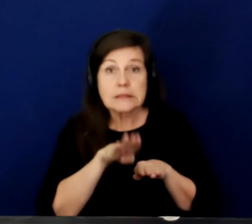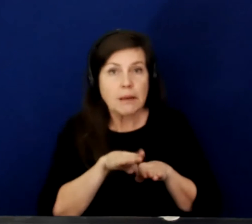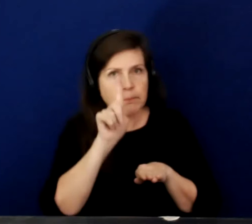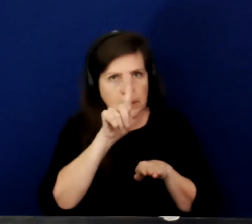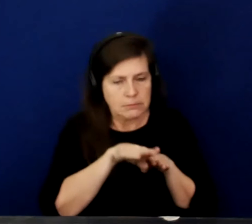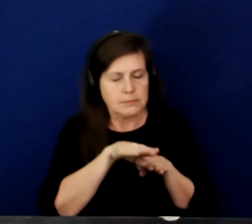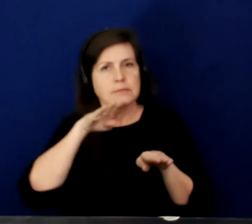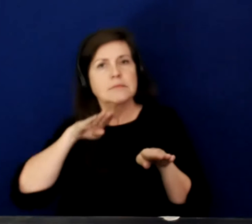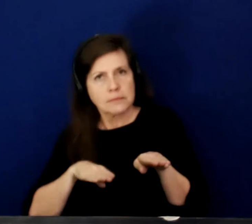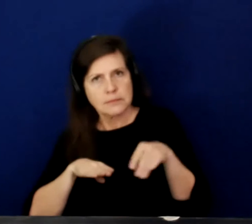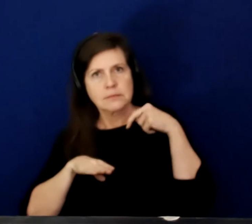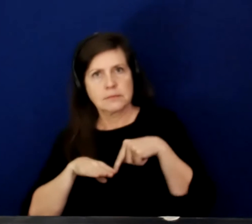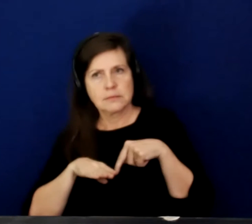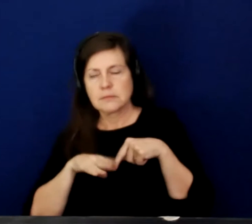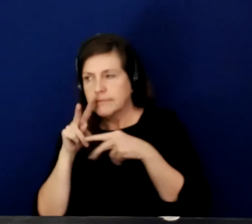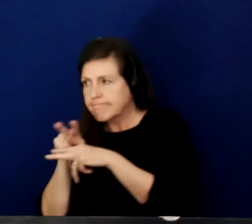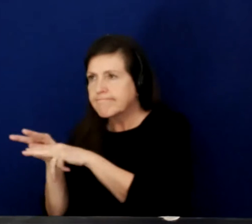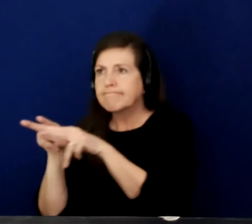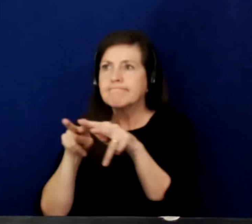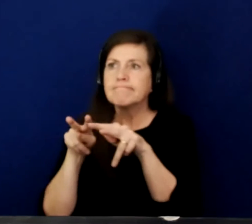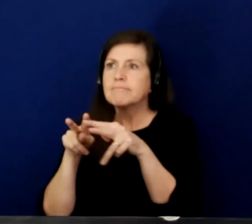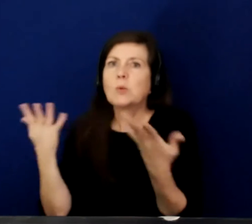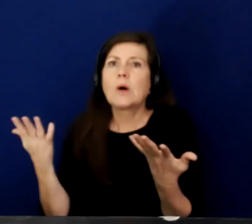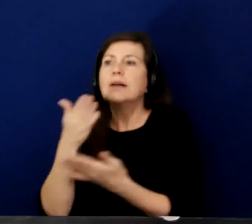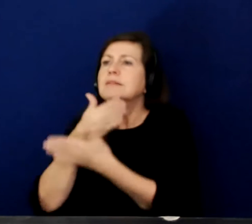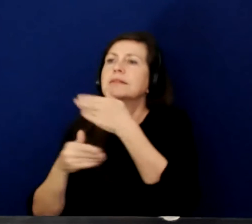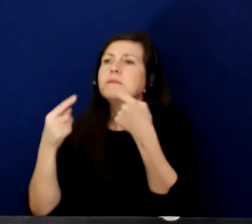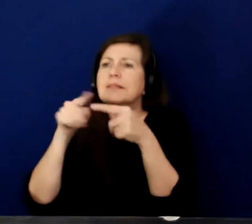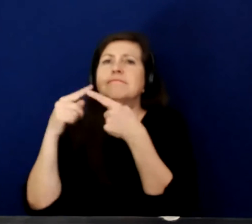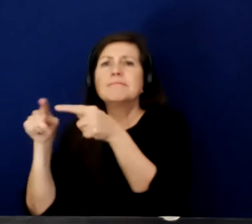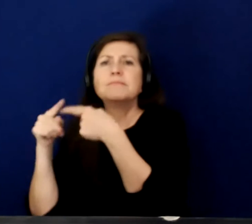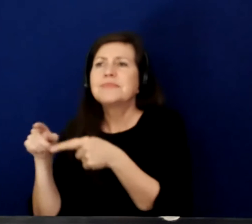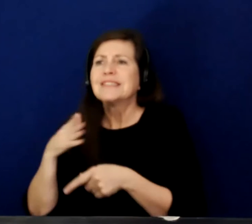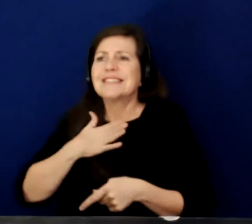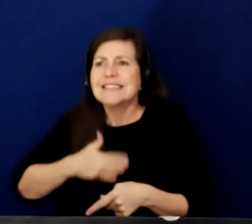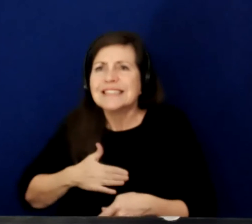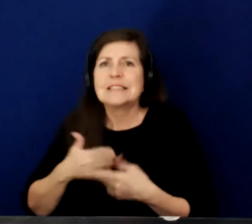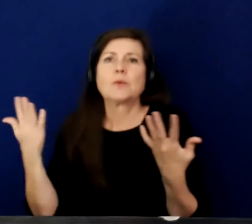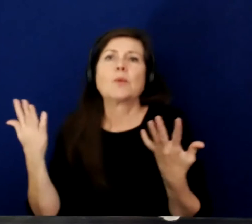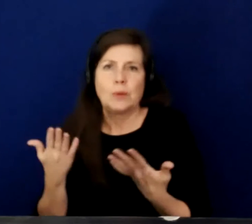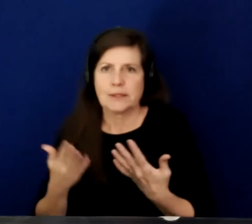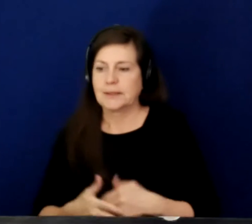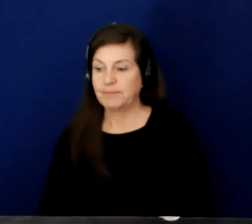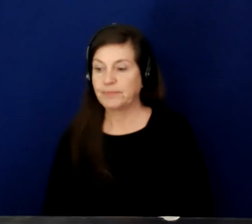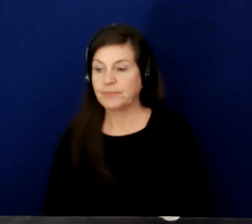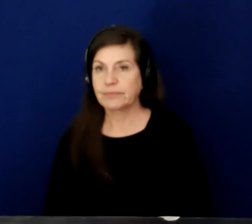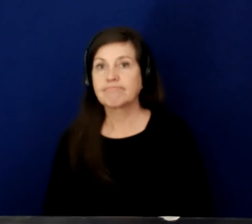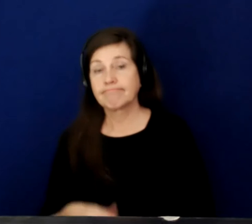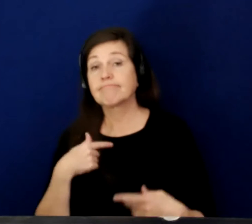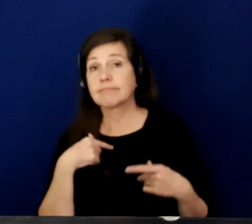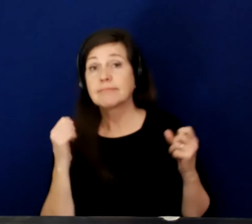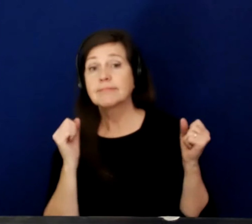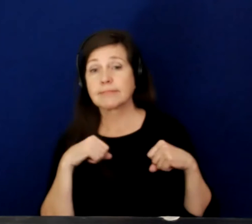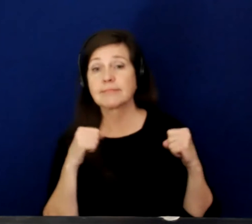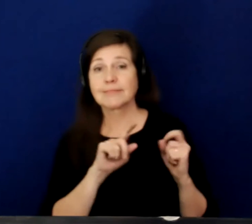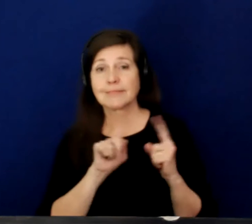and look, what are the real needs of people with disabilities? Yeah, I really agree. I think it's